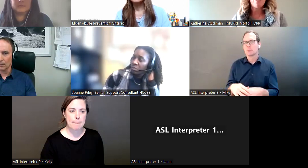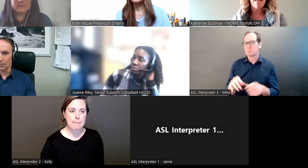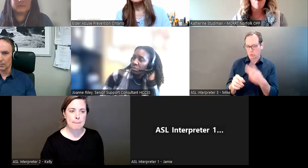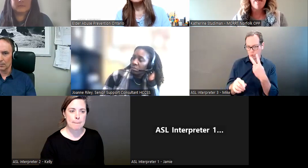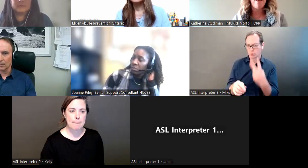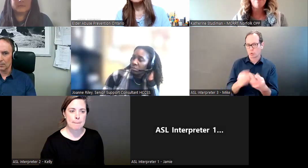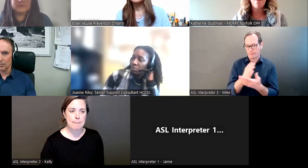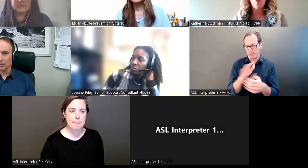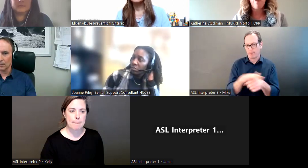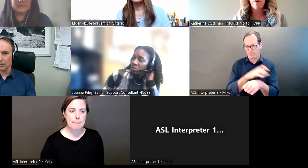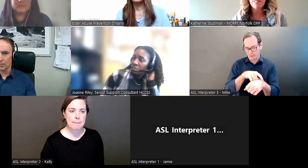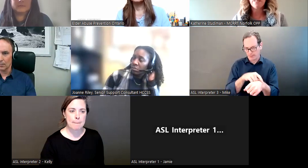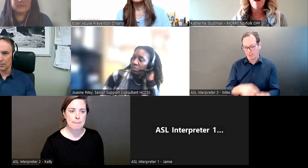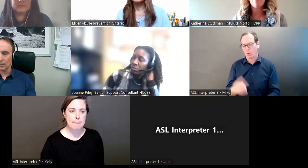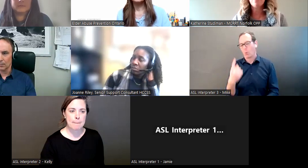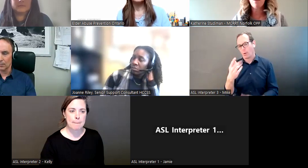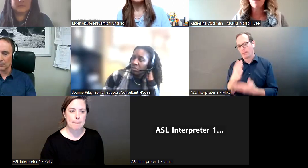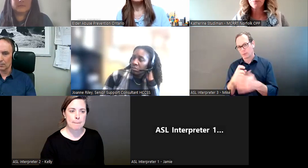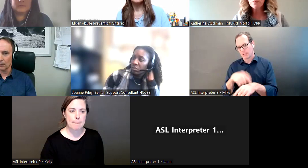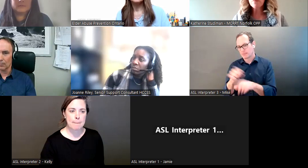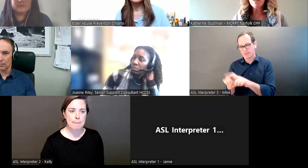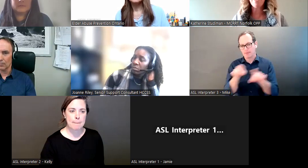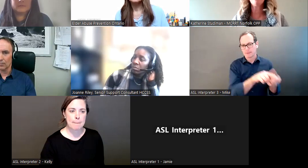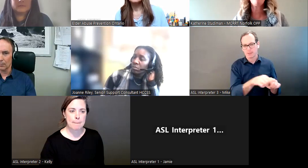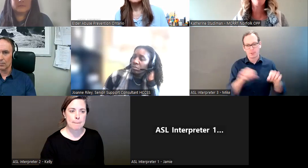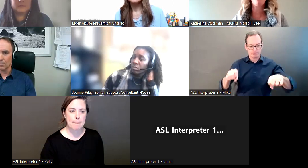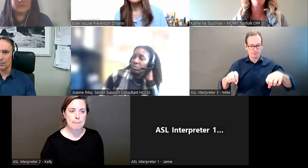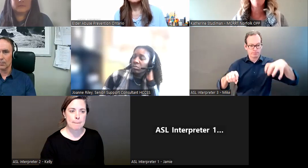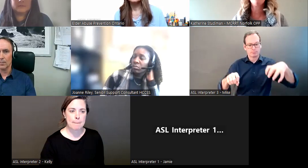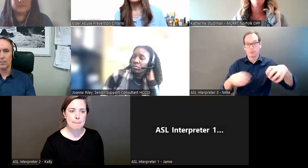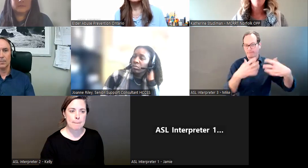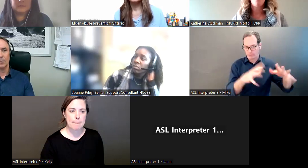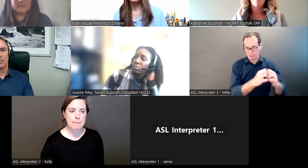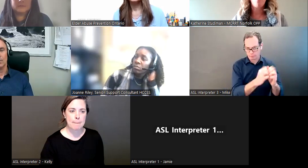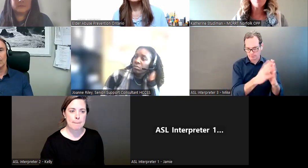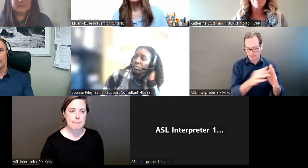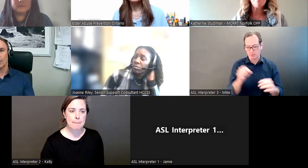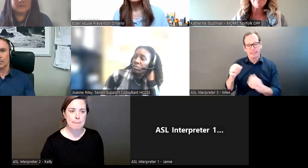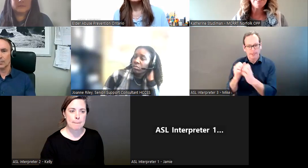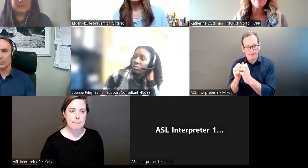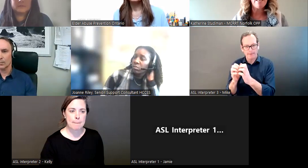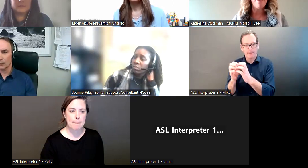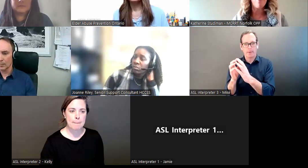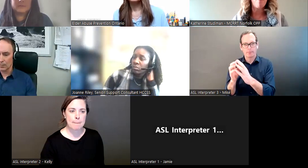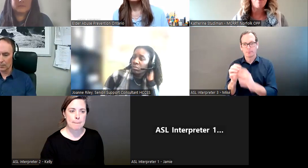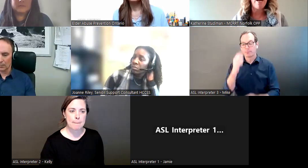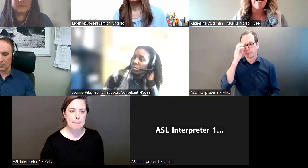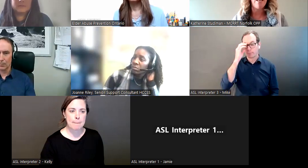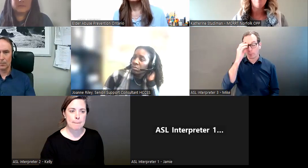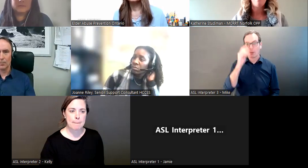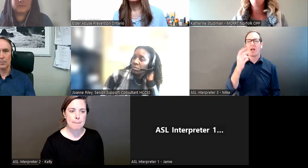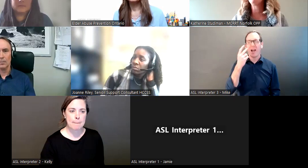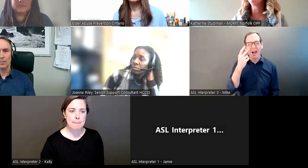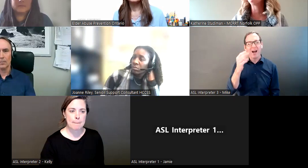in much the same way that Norfolk is as well. So I know some other programs are on a contract basis, and they're